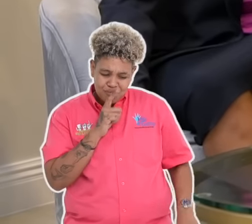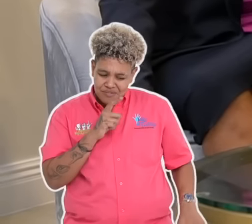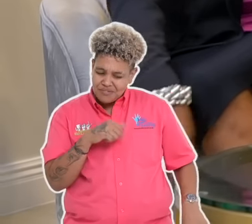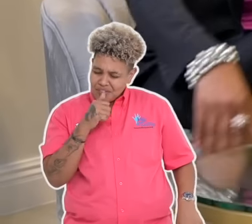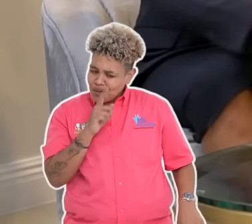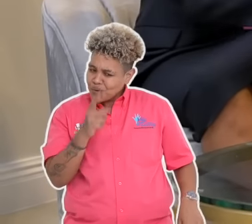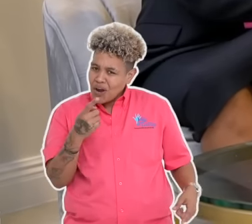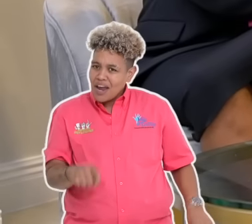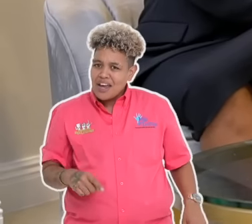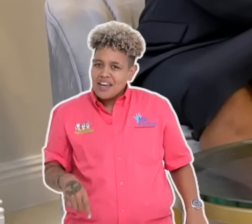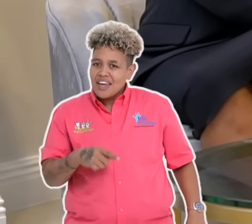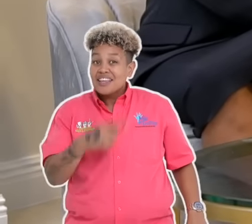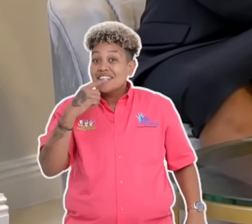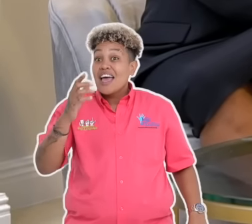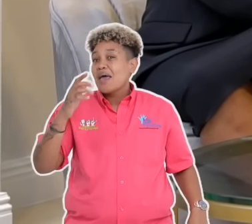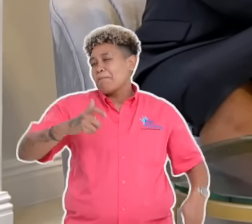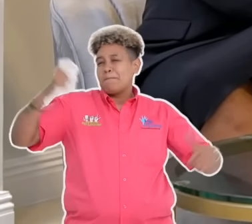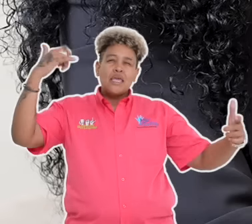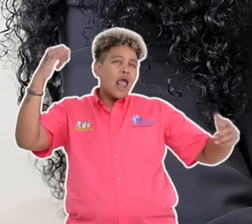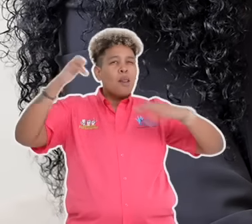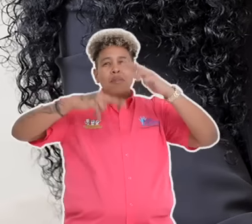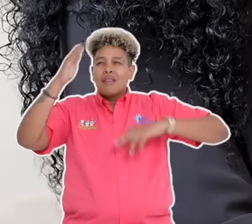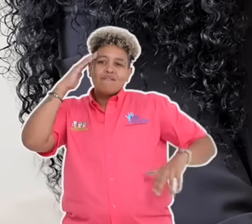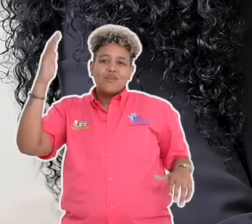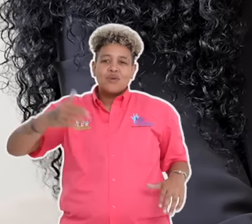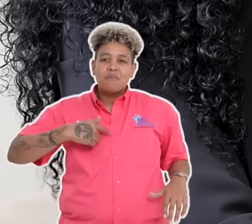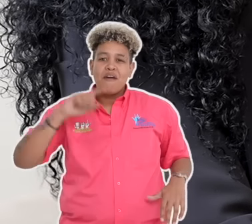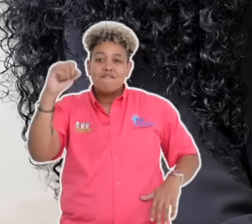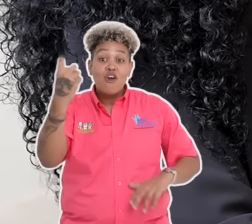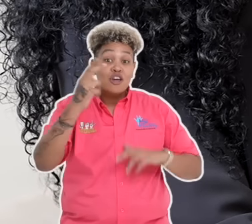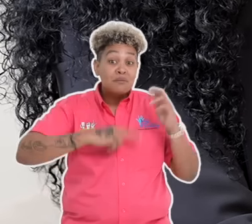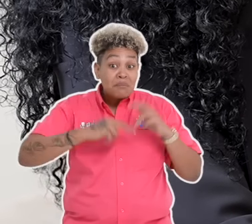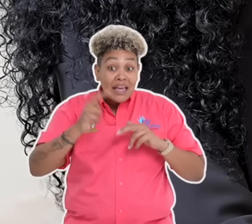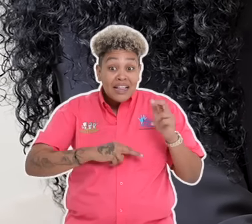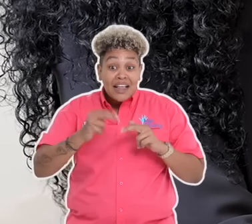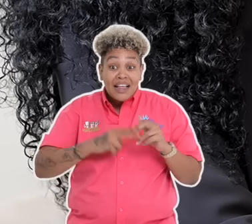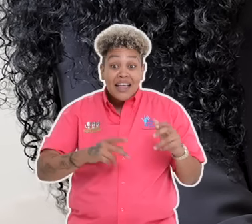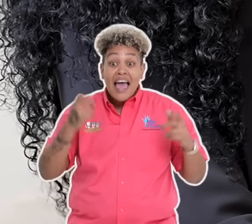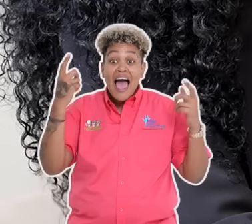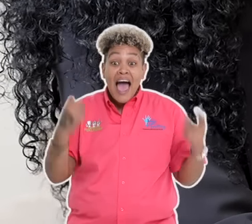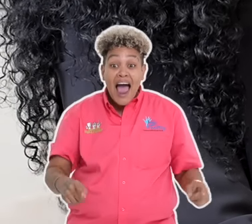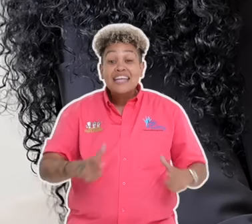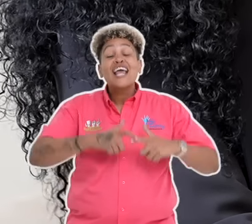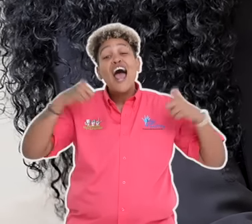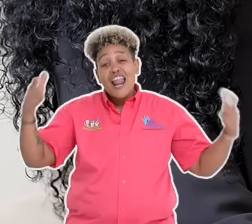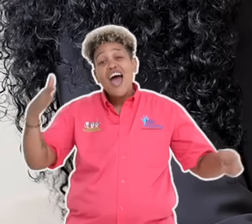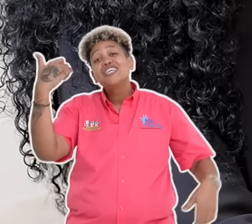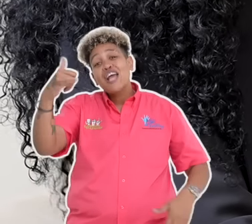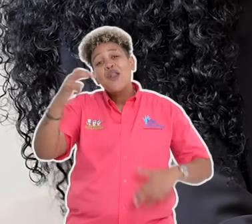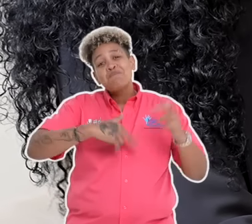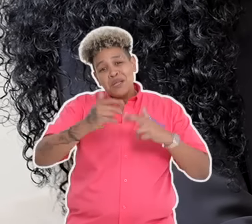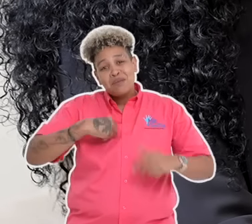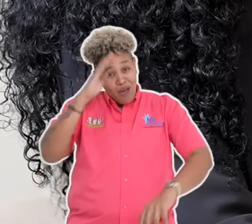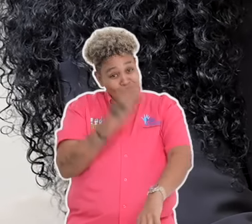your poor old mama. Such a vivid imagination, son. And my first building, my first commercial building, just happened to be in a large